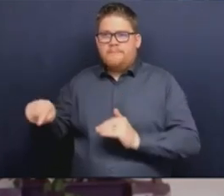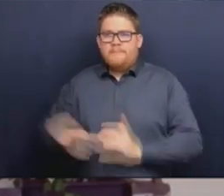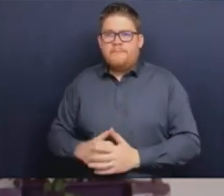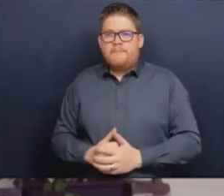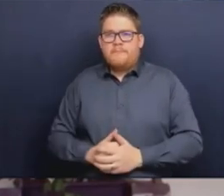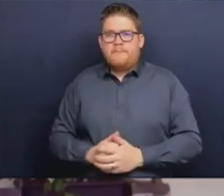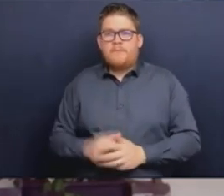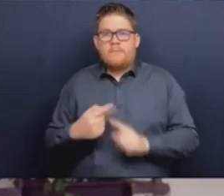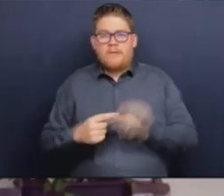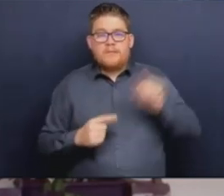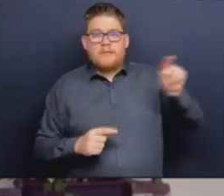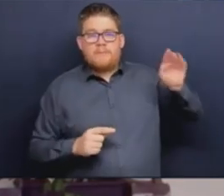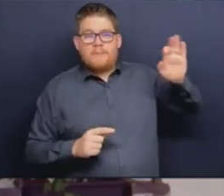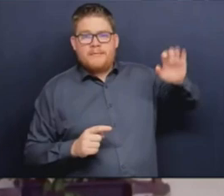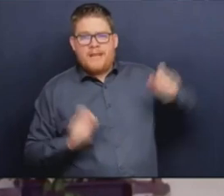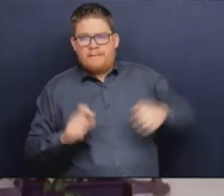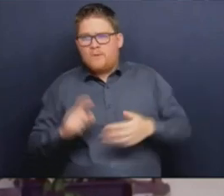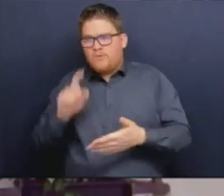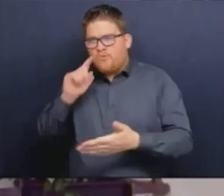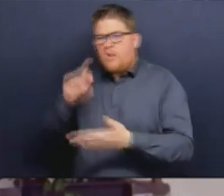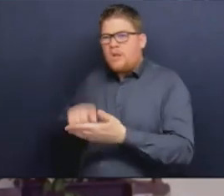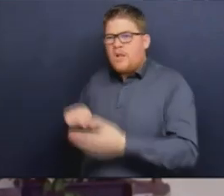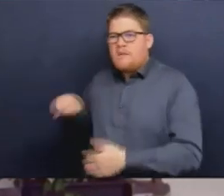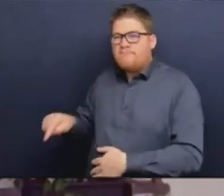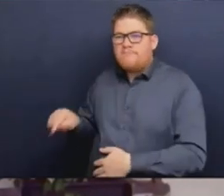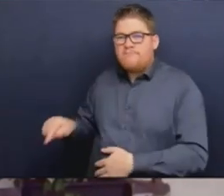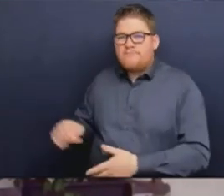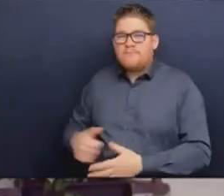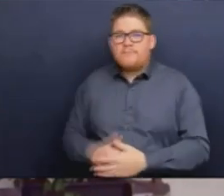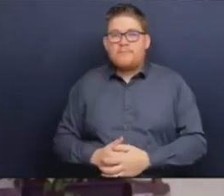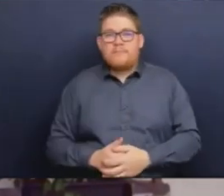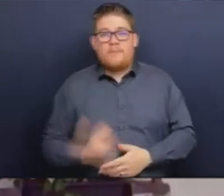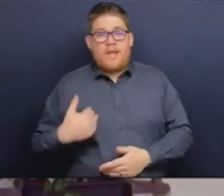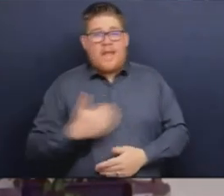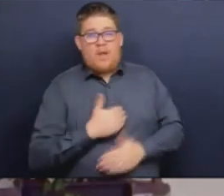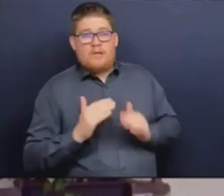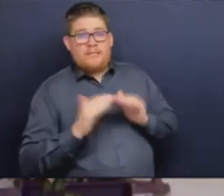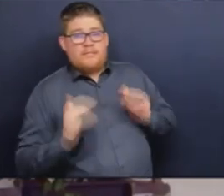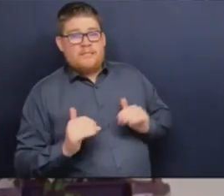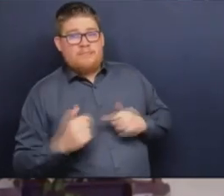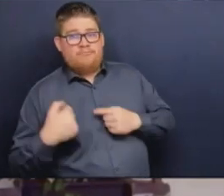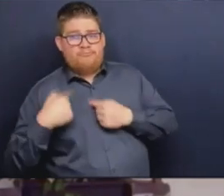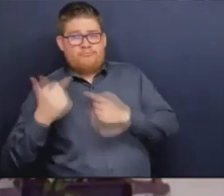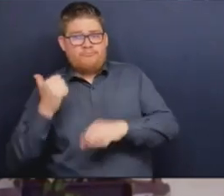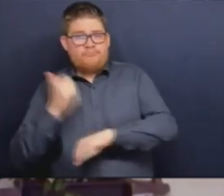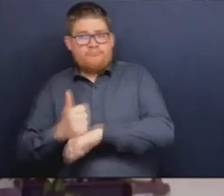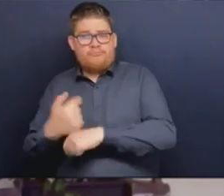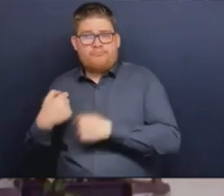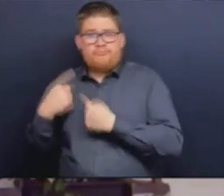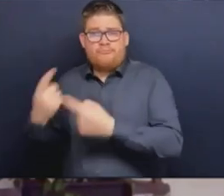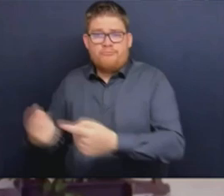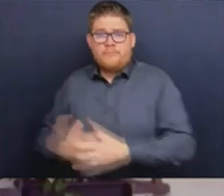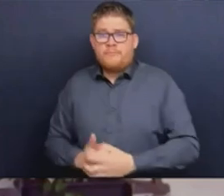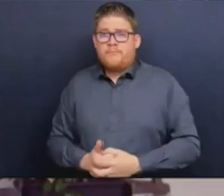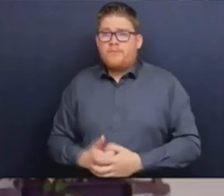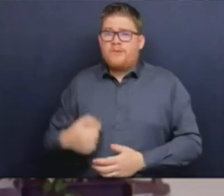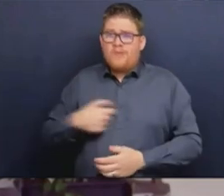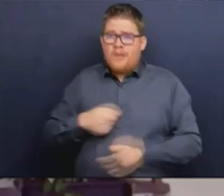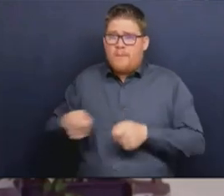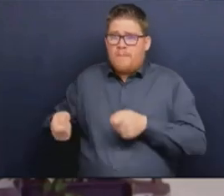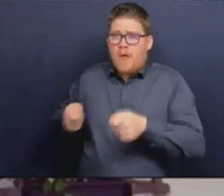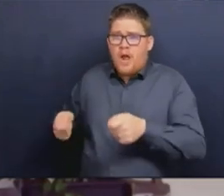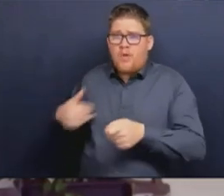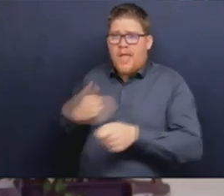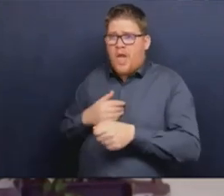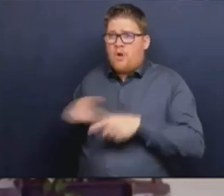believe, a complete overhaul. And because we've had jurisdiction over our territories, our peoples, and it's based on our legal